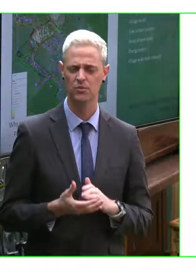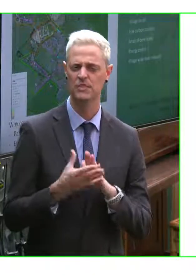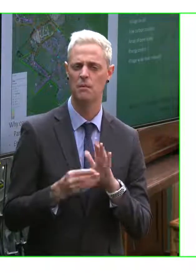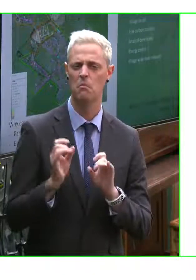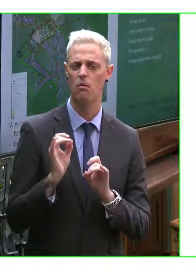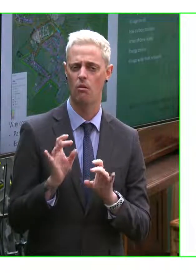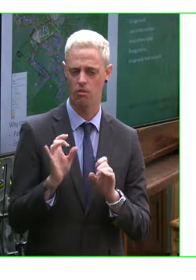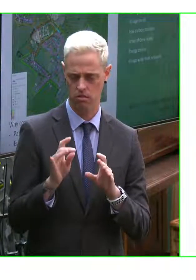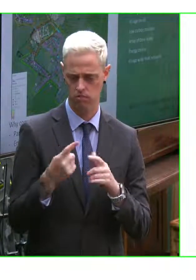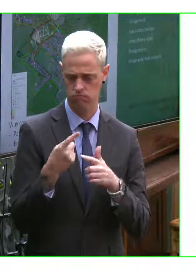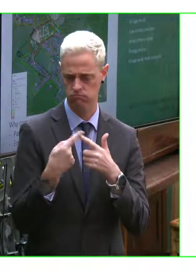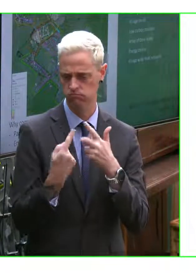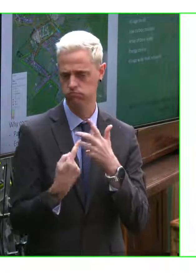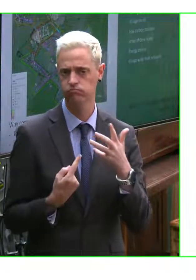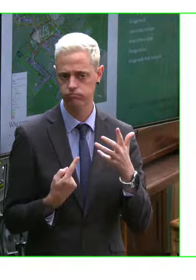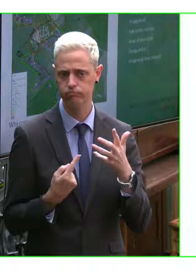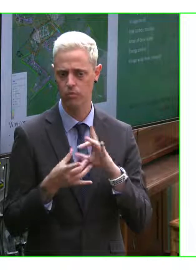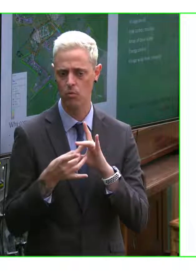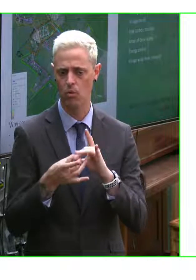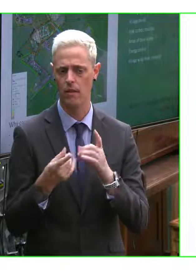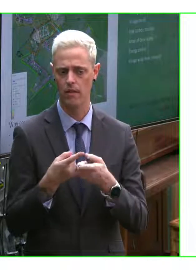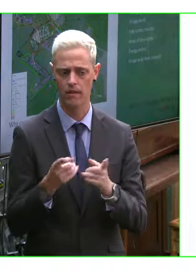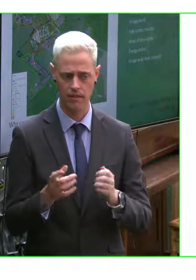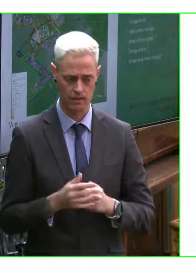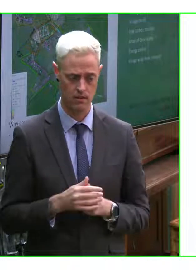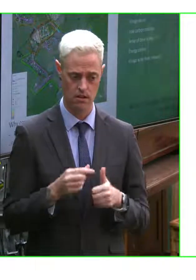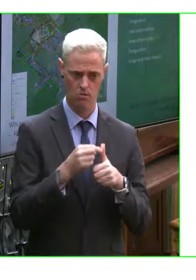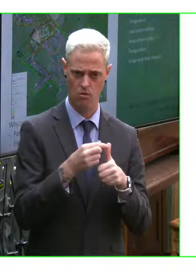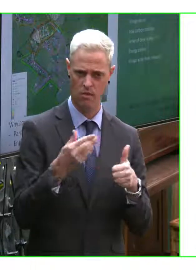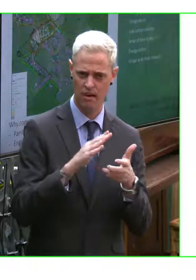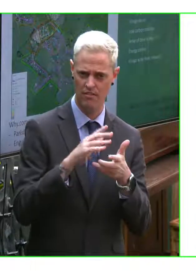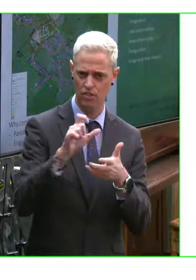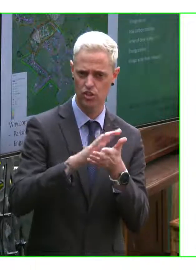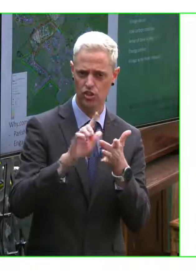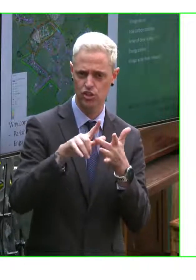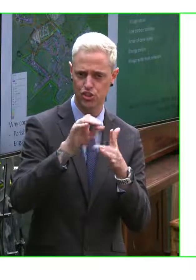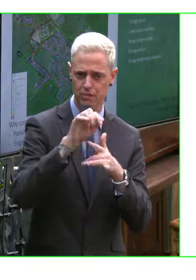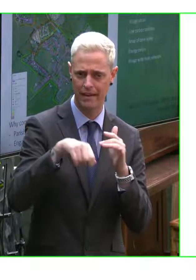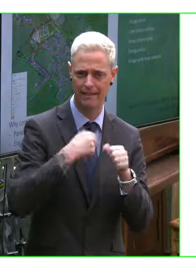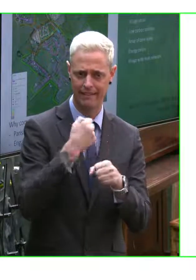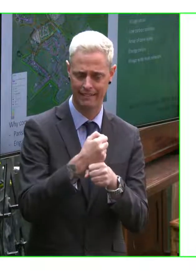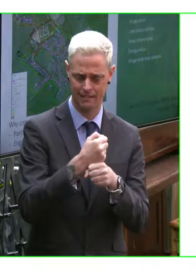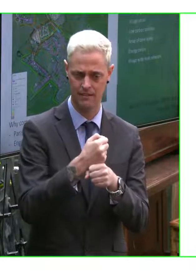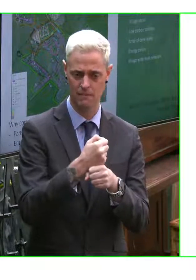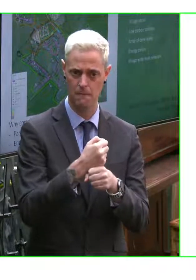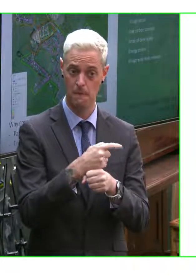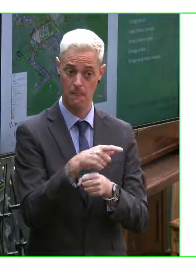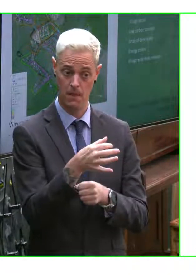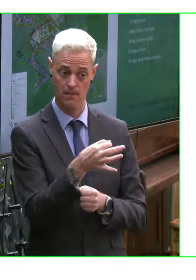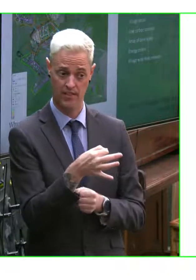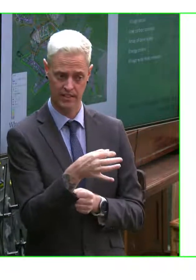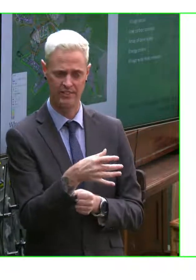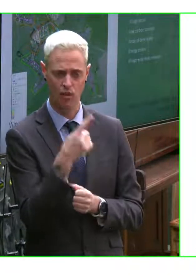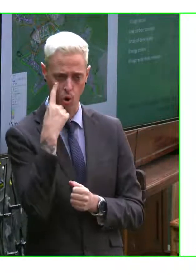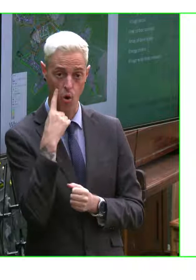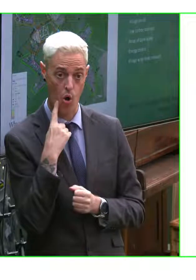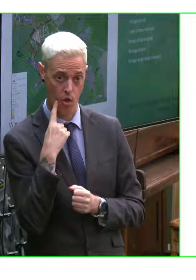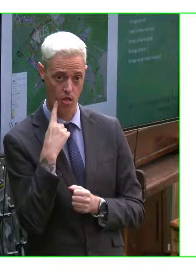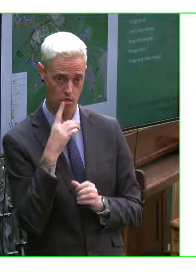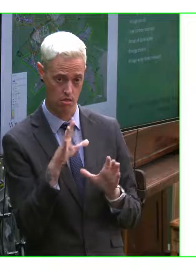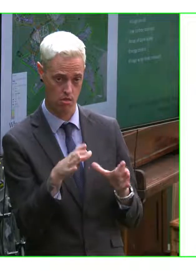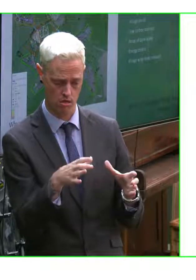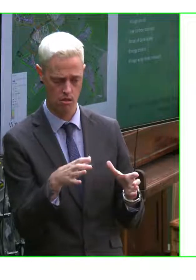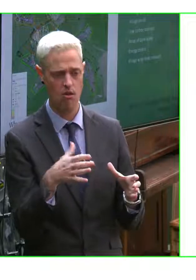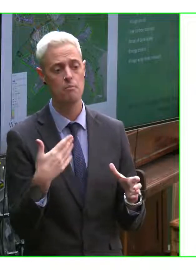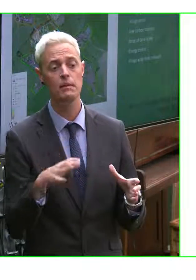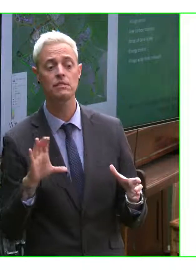of projects that we're working with. One of them is in Chipping. So the village of Chipping is on oil. And we've given them some